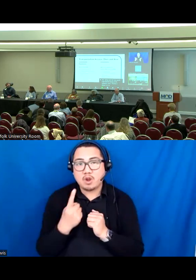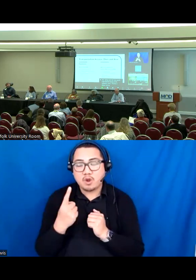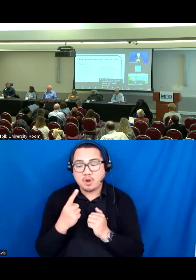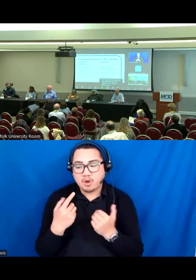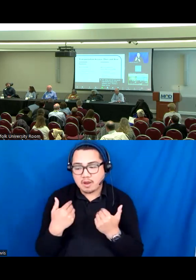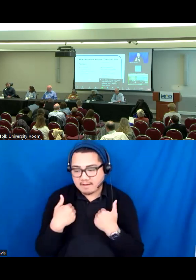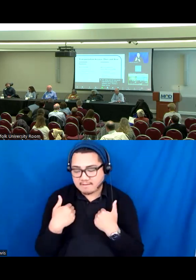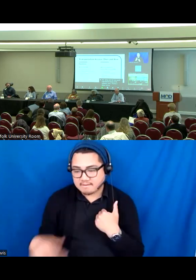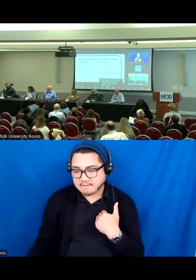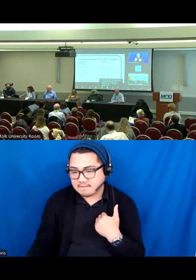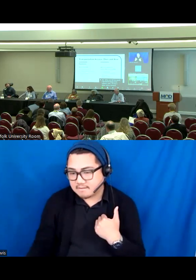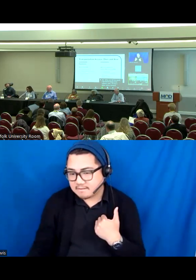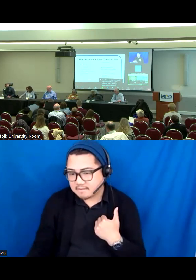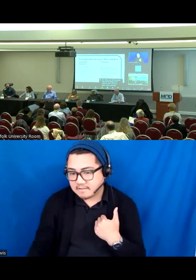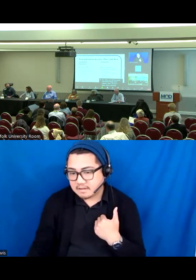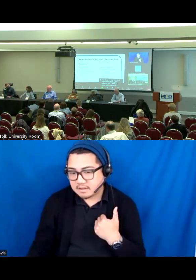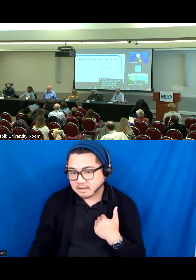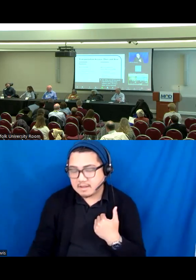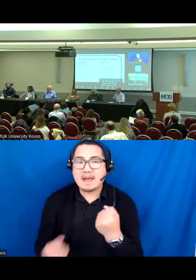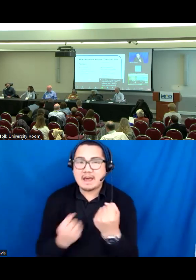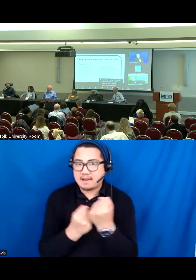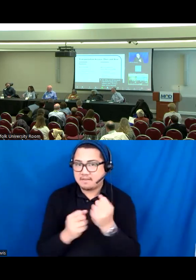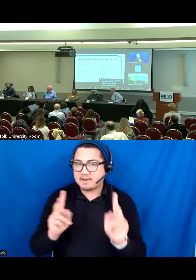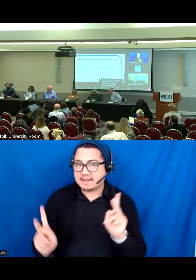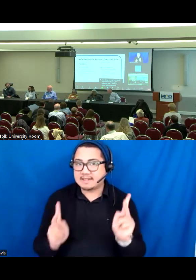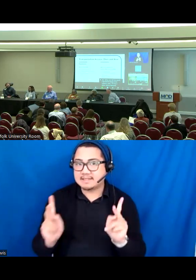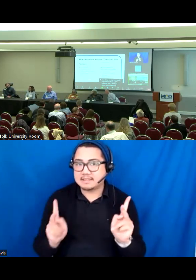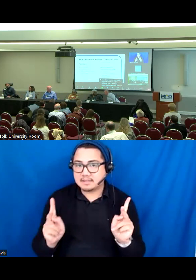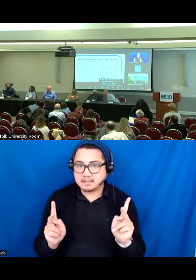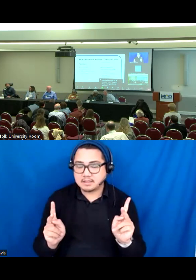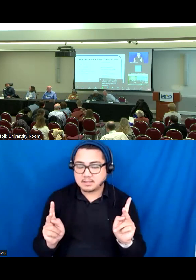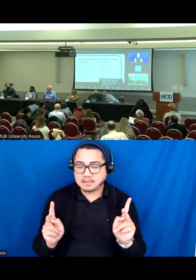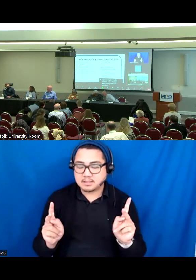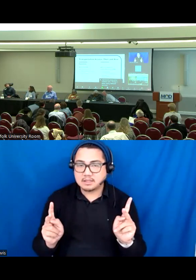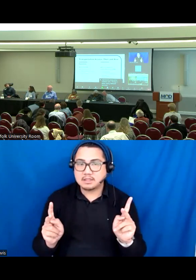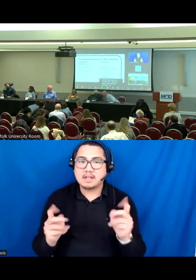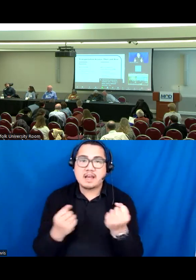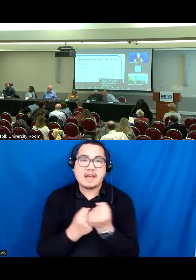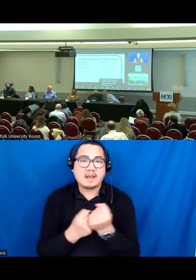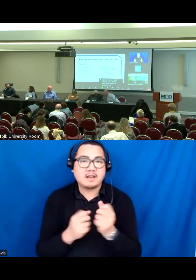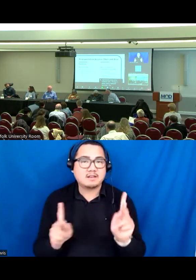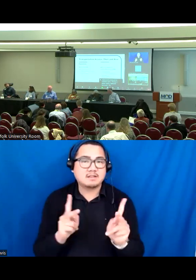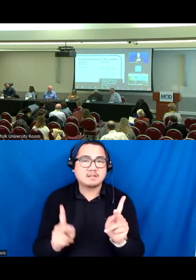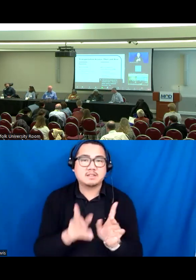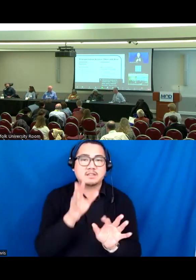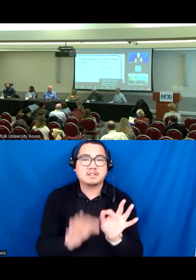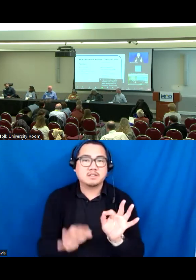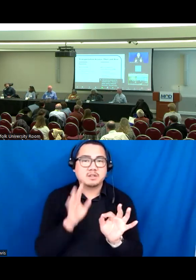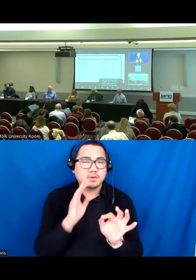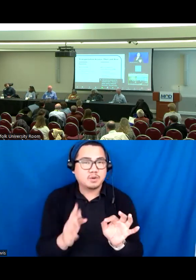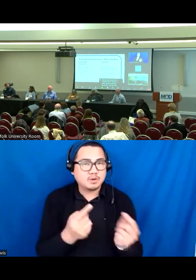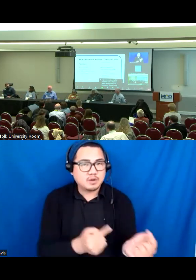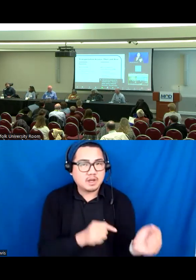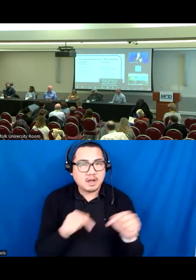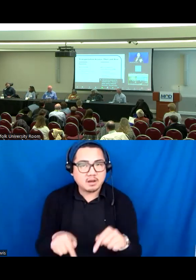dedicated advocates, and advocates should become user